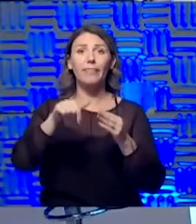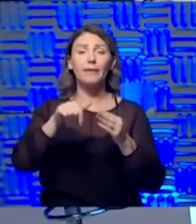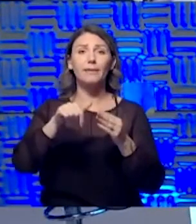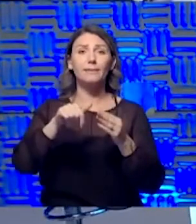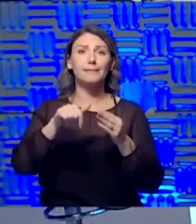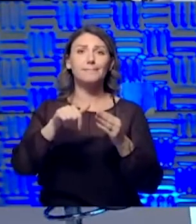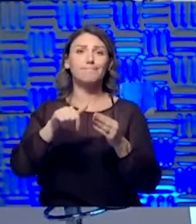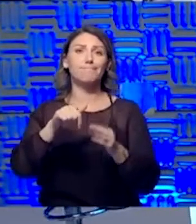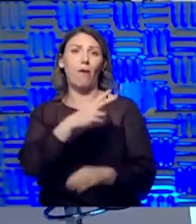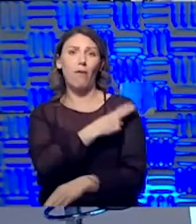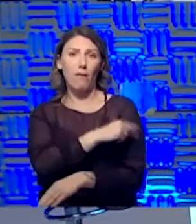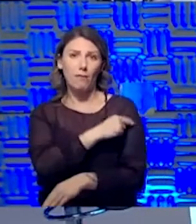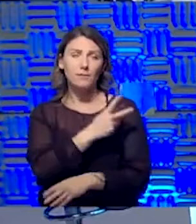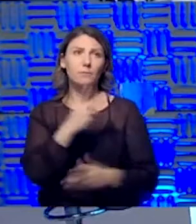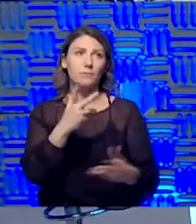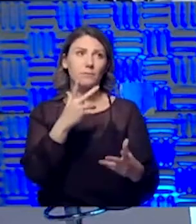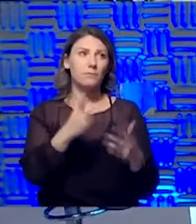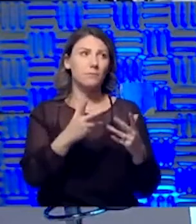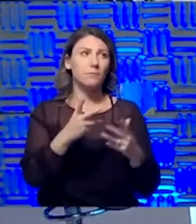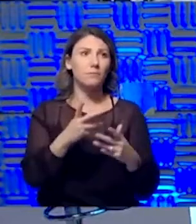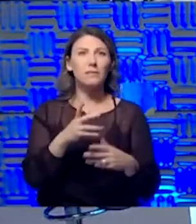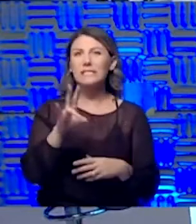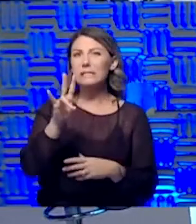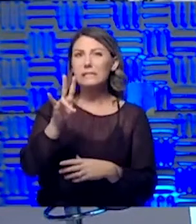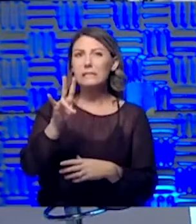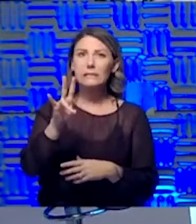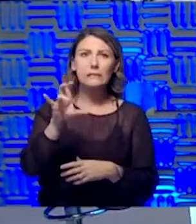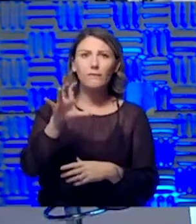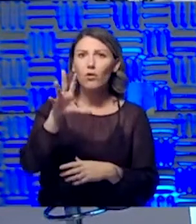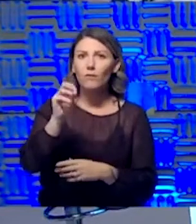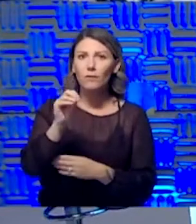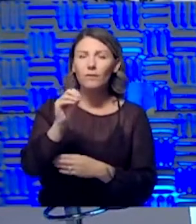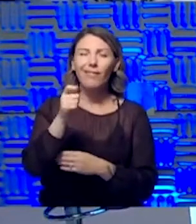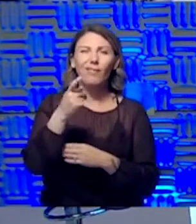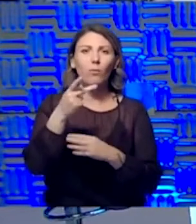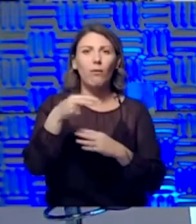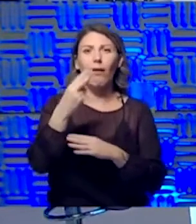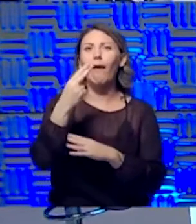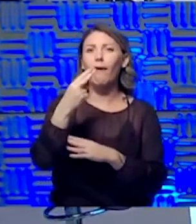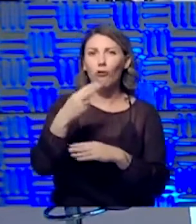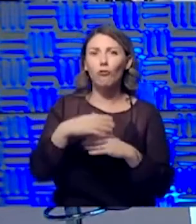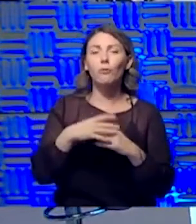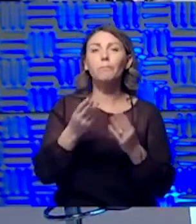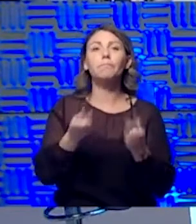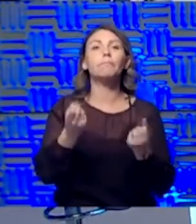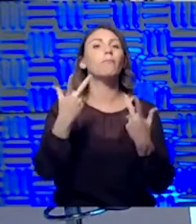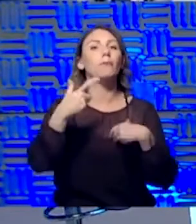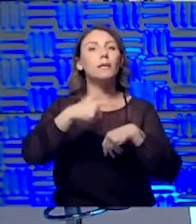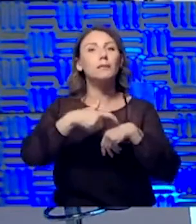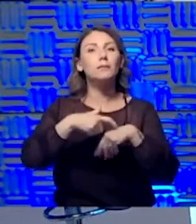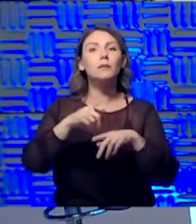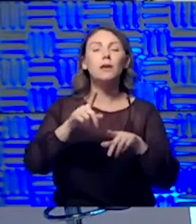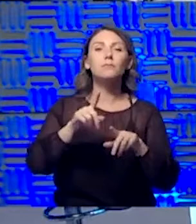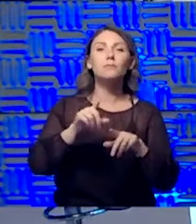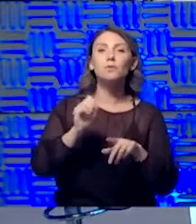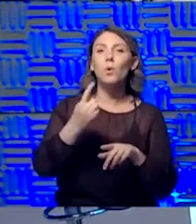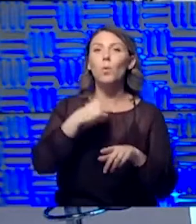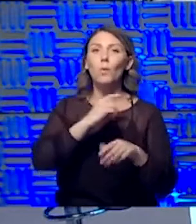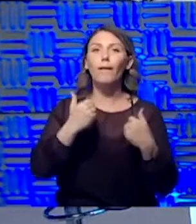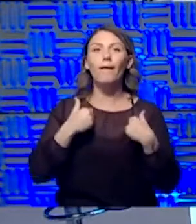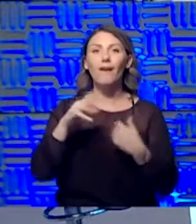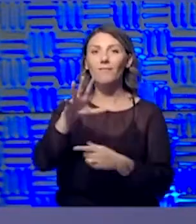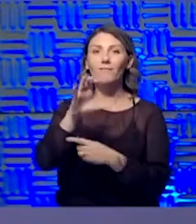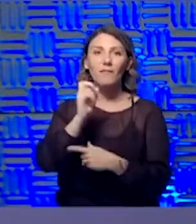most days would be somewhere 750, a little bit higher than that many times. So we have 500